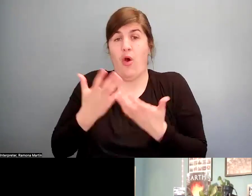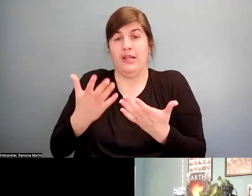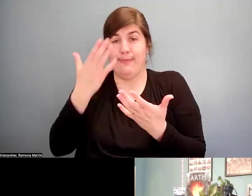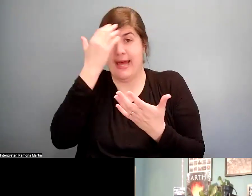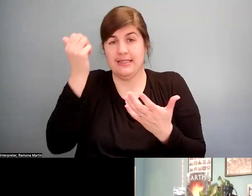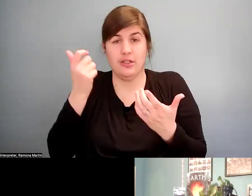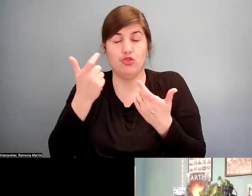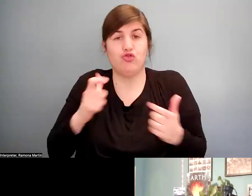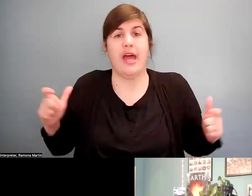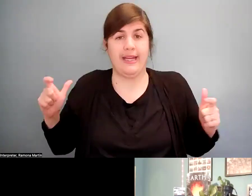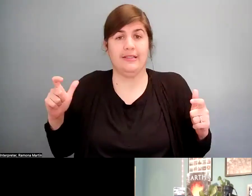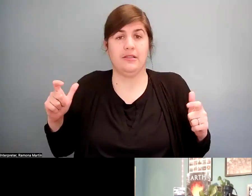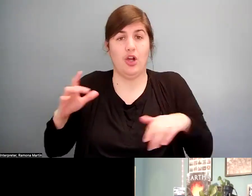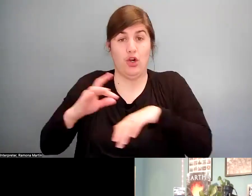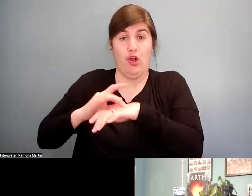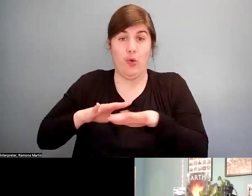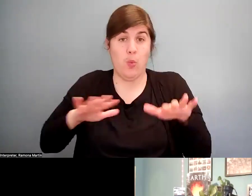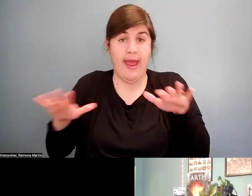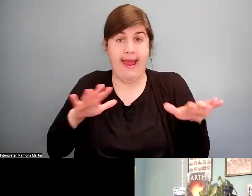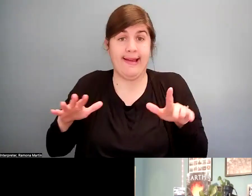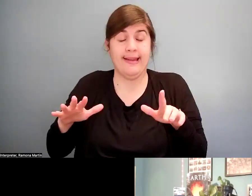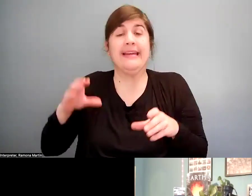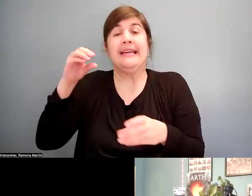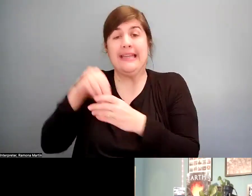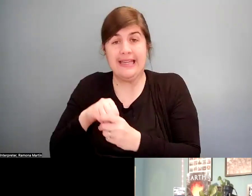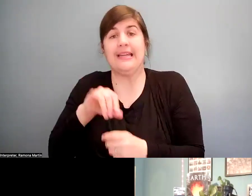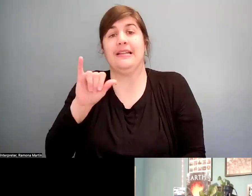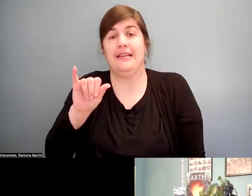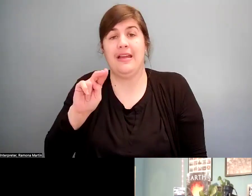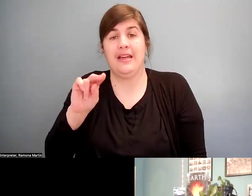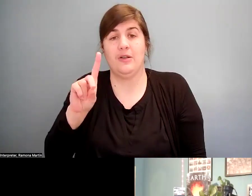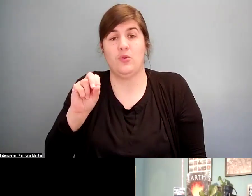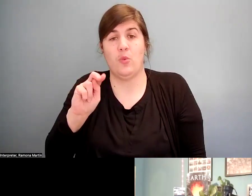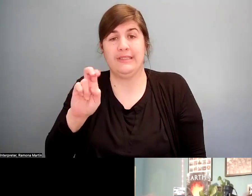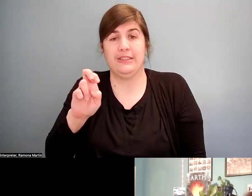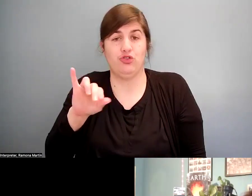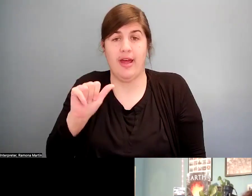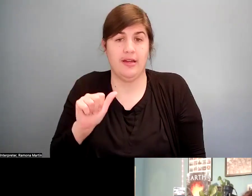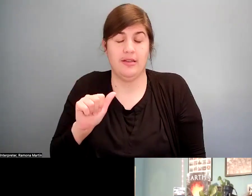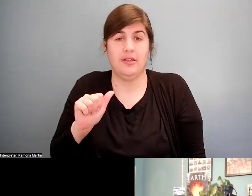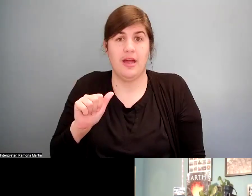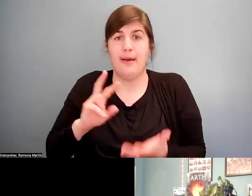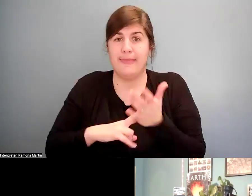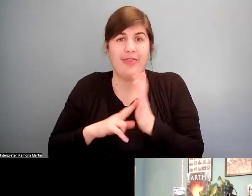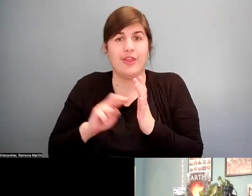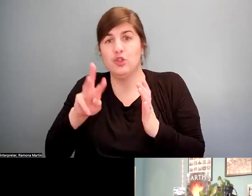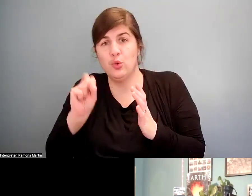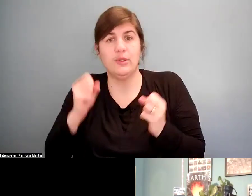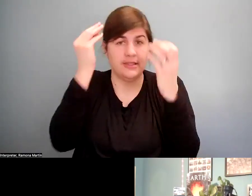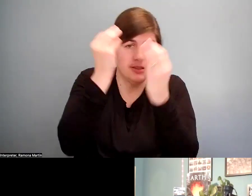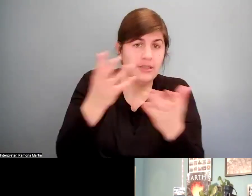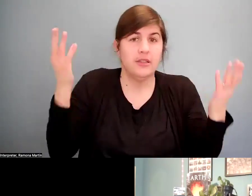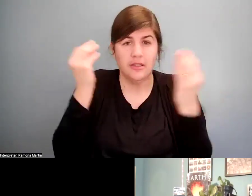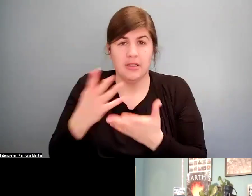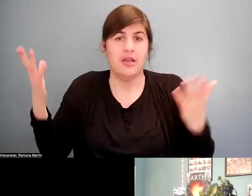giant earthquake Hmm. around Indonesia. And this was just all over the news at the time. You may remember as well. It was